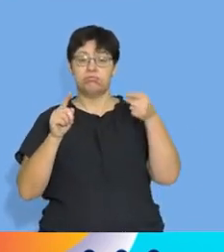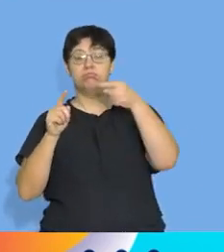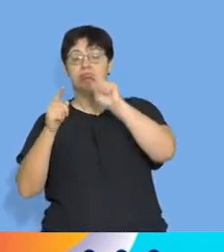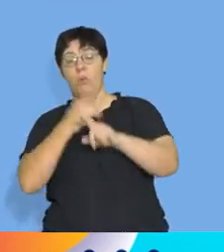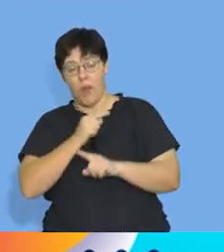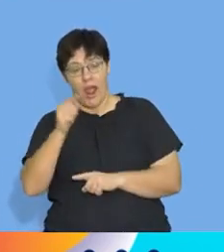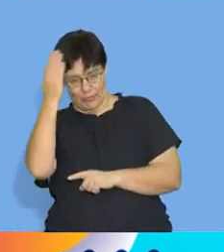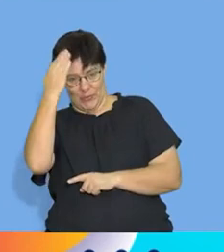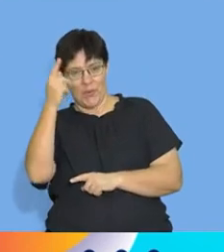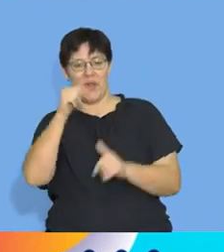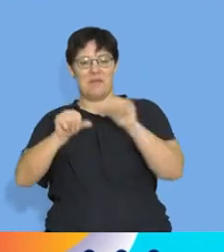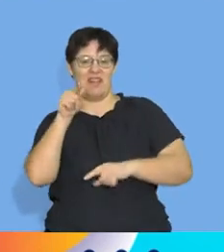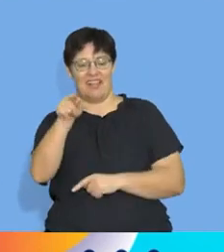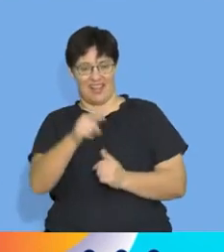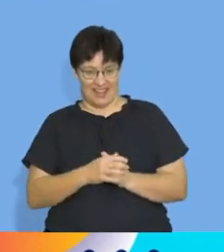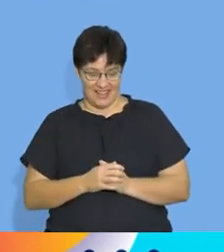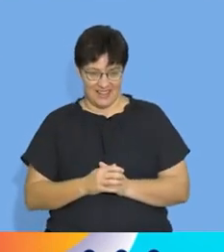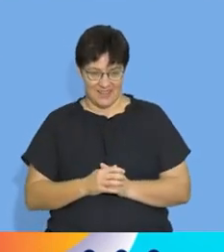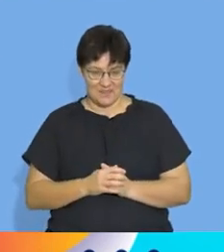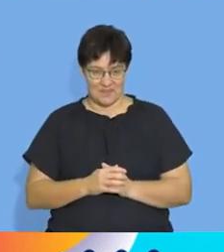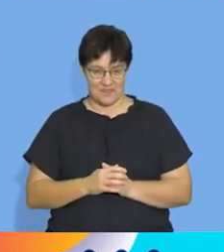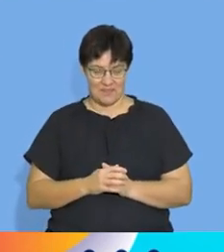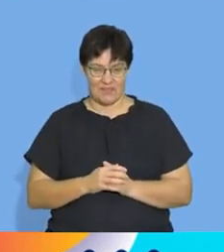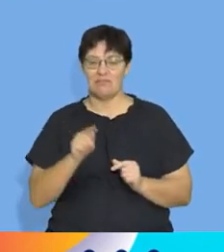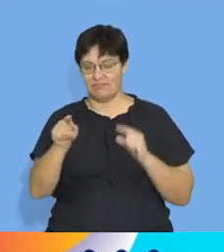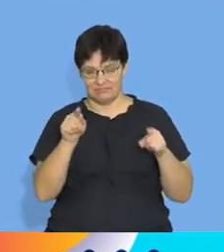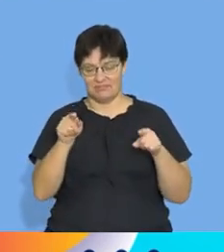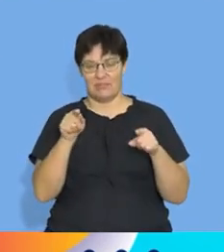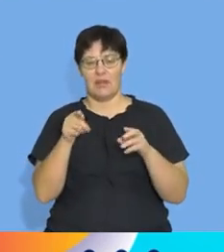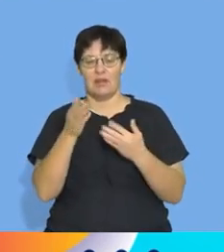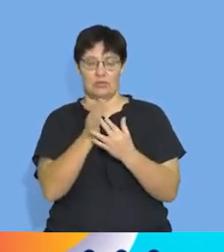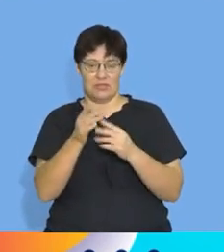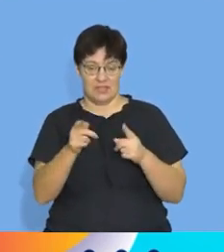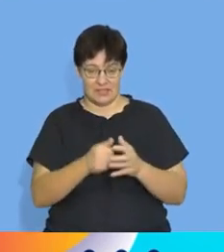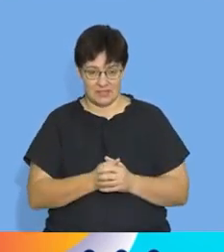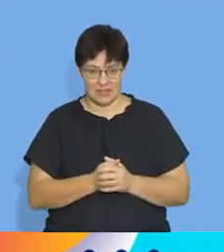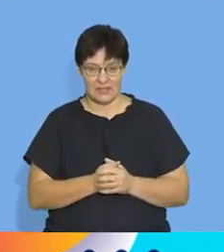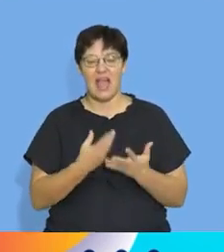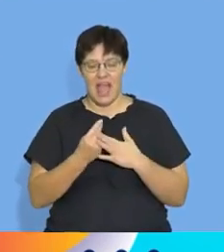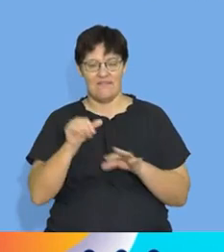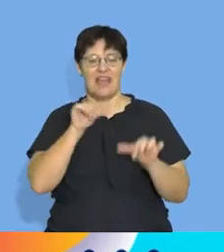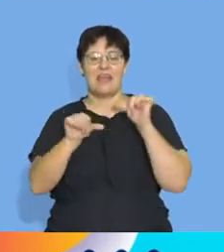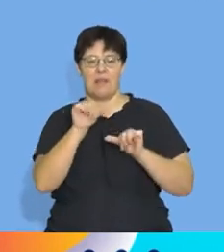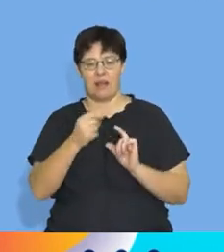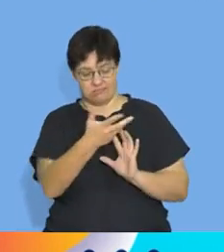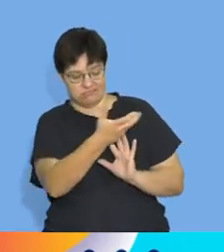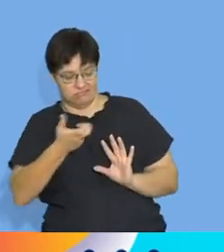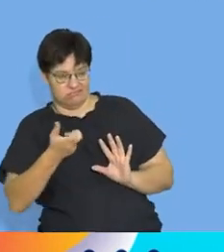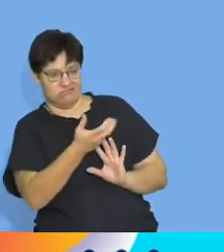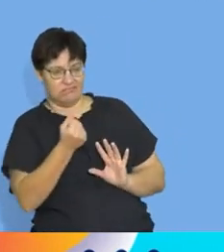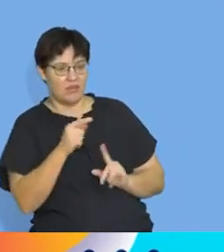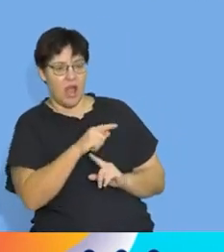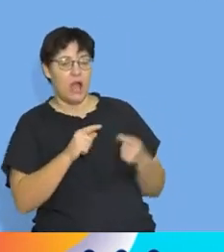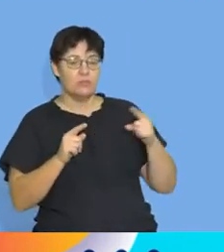is because of the chemical affinity between the sperm cells and the egg cells. So there is a chemical stimulus that